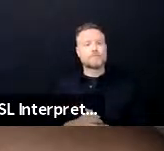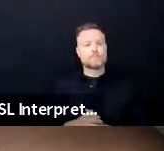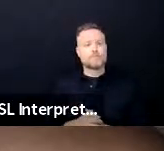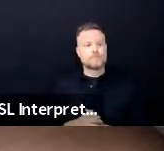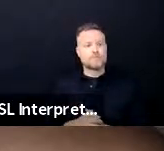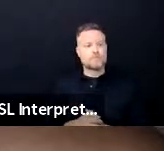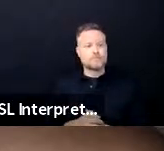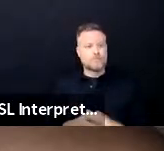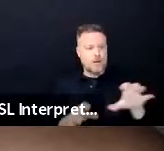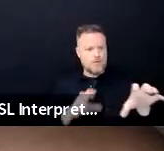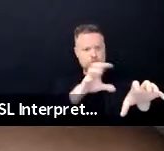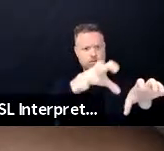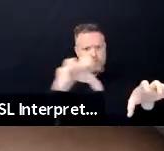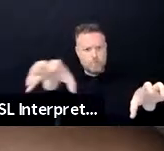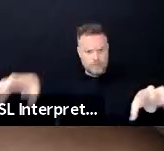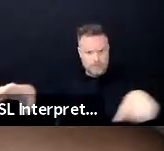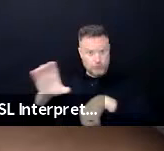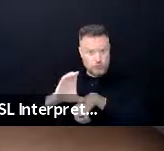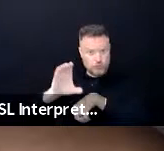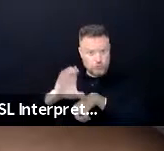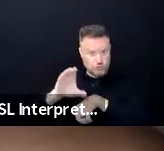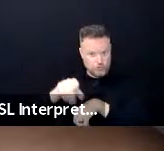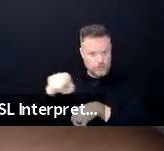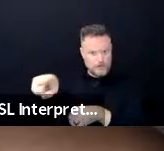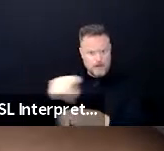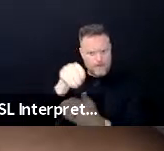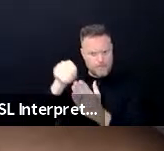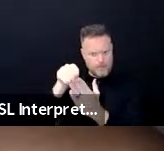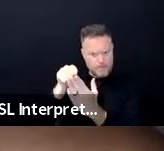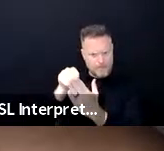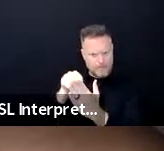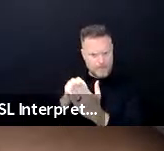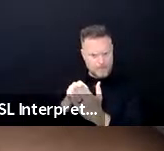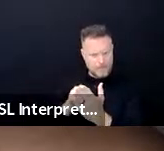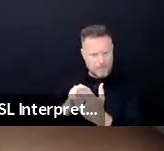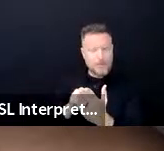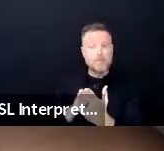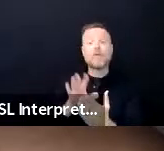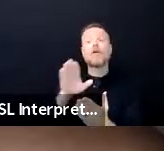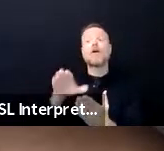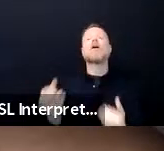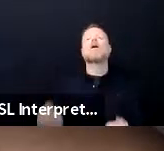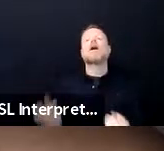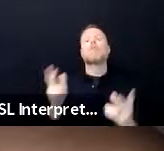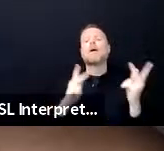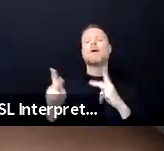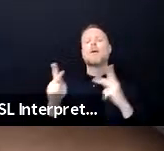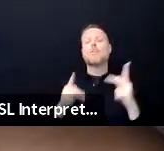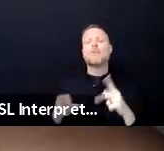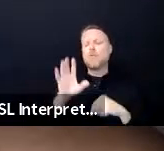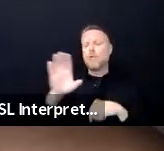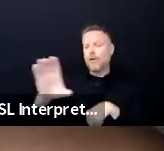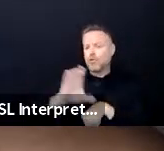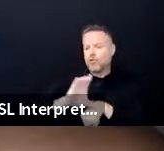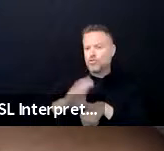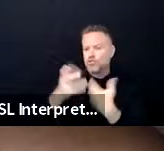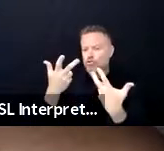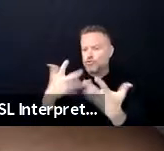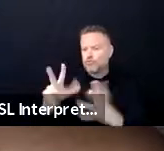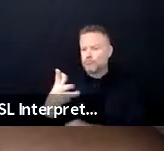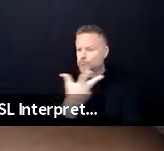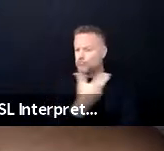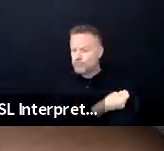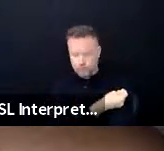to chronicle and catalog the number of persons in their congregations that were vaccinated. And